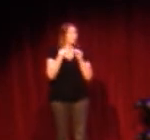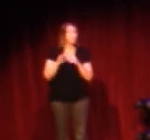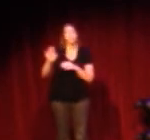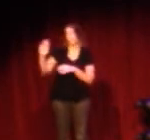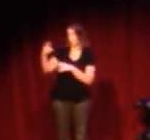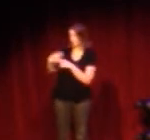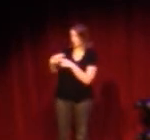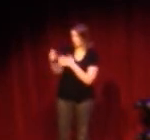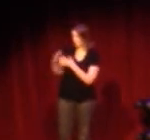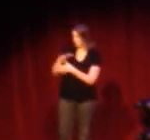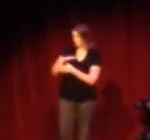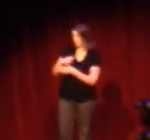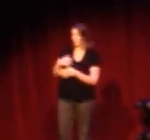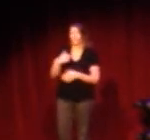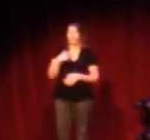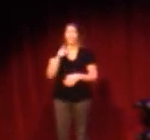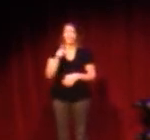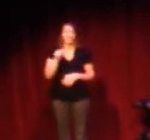What's your name? What grade are you in?